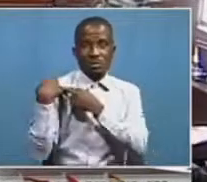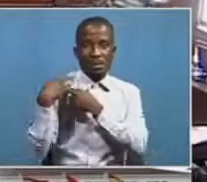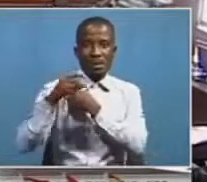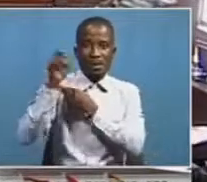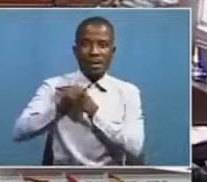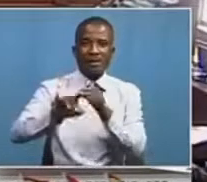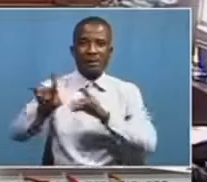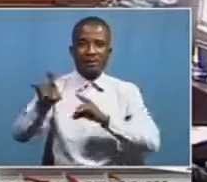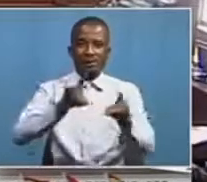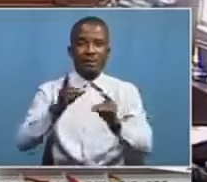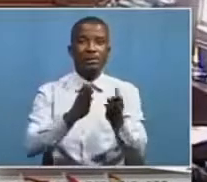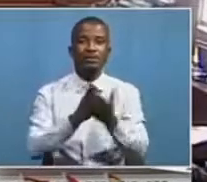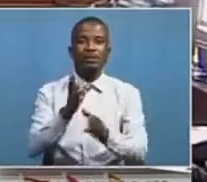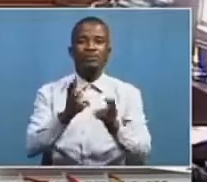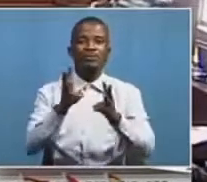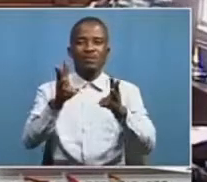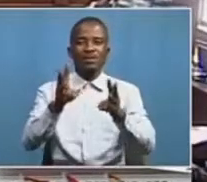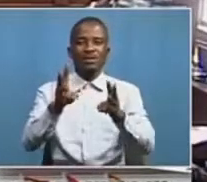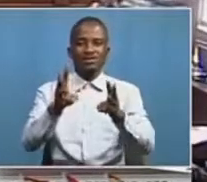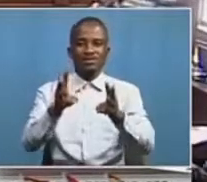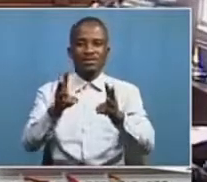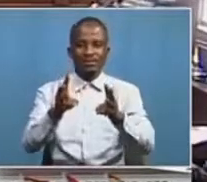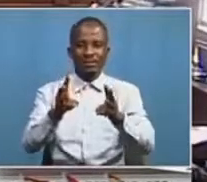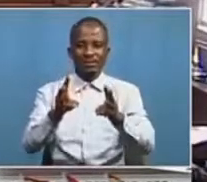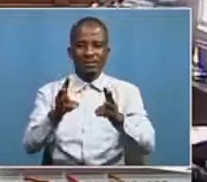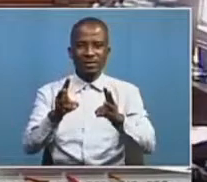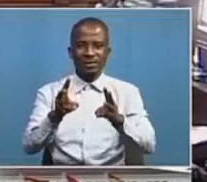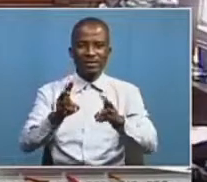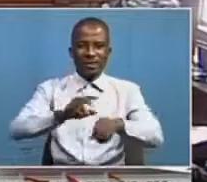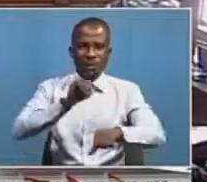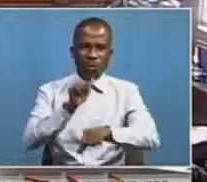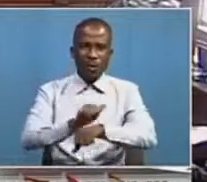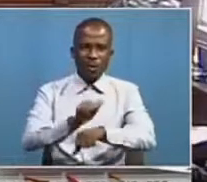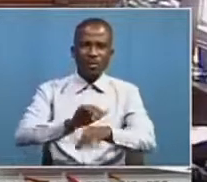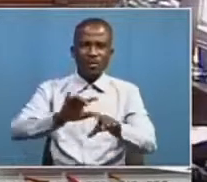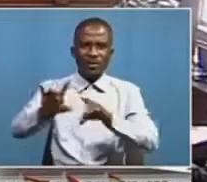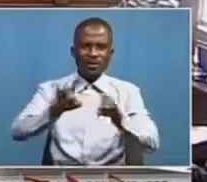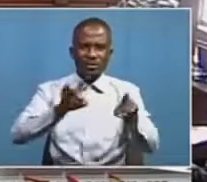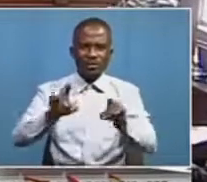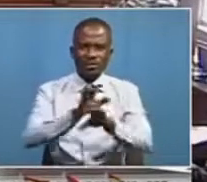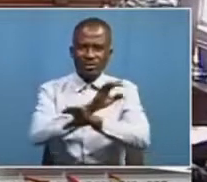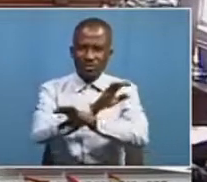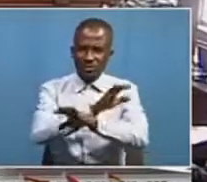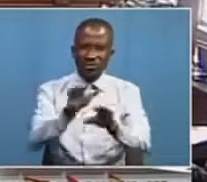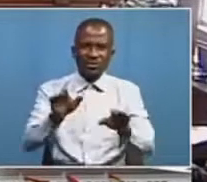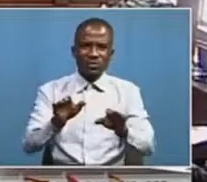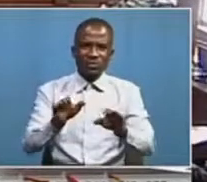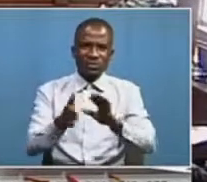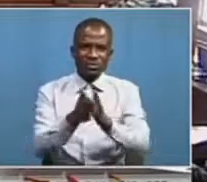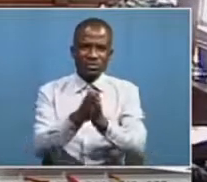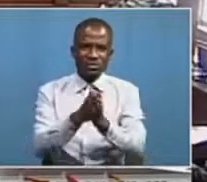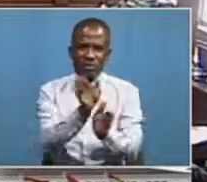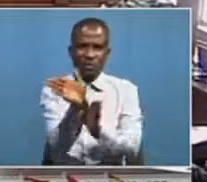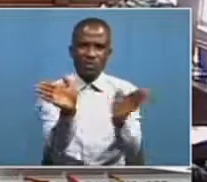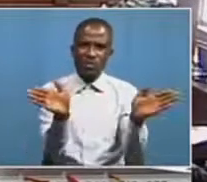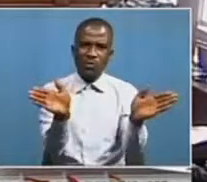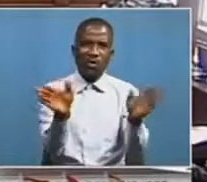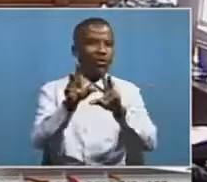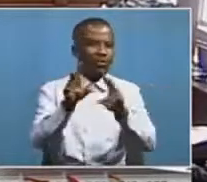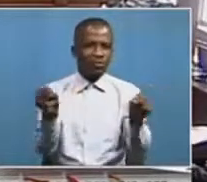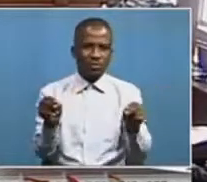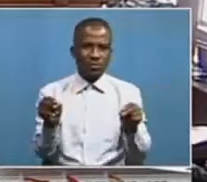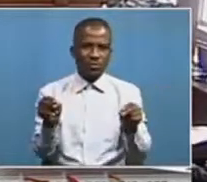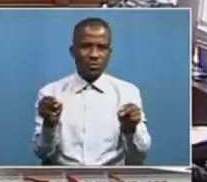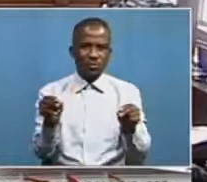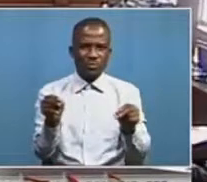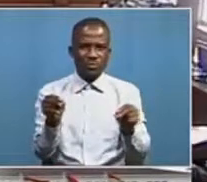and candid. B, the exercise of the discretionary power shall not be arbitrary, capricious, or biased either by